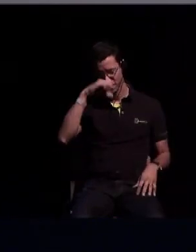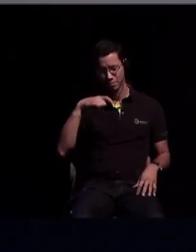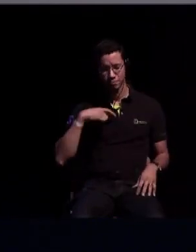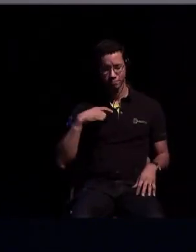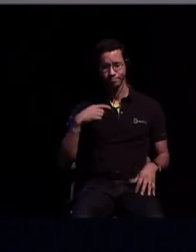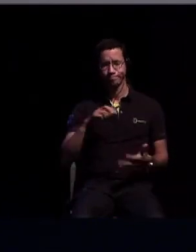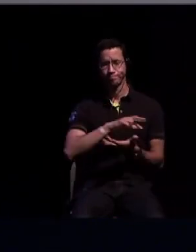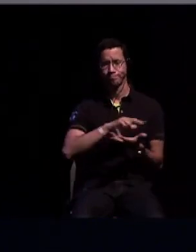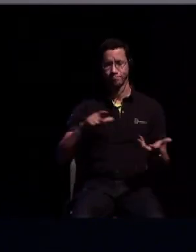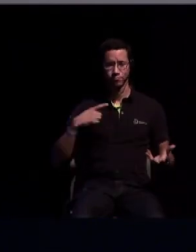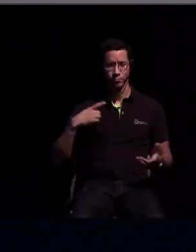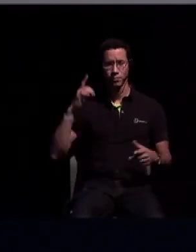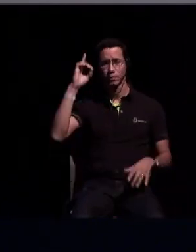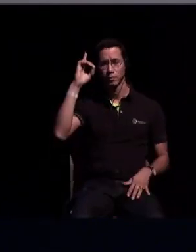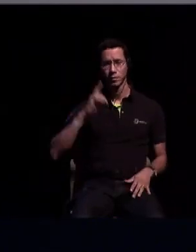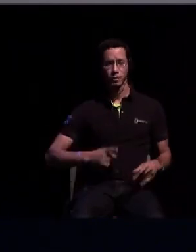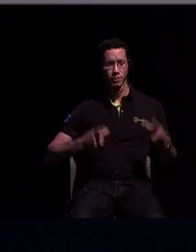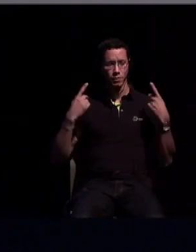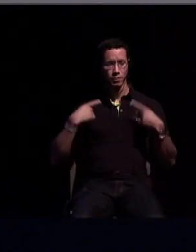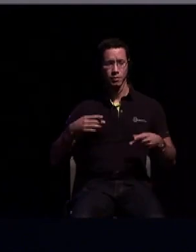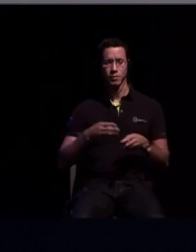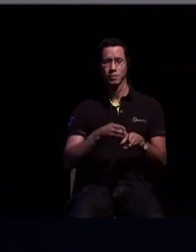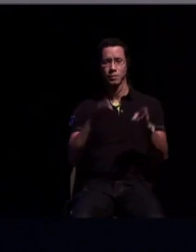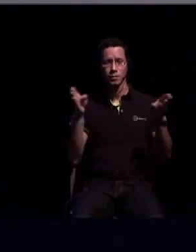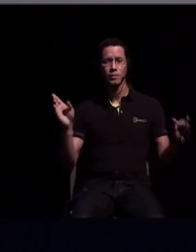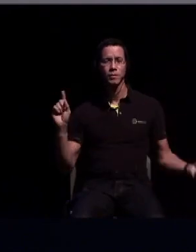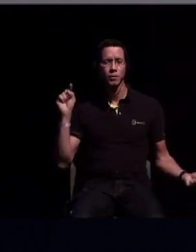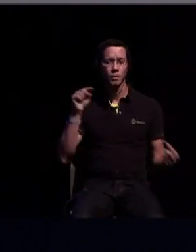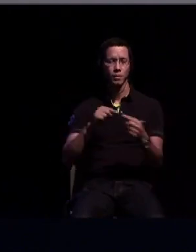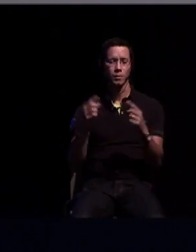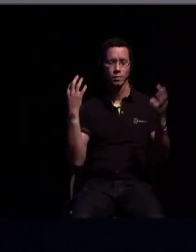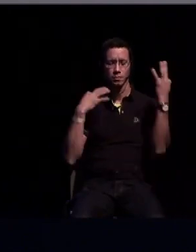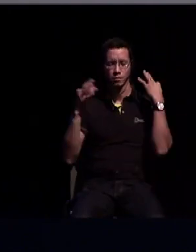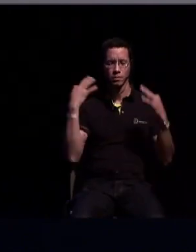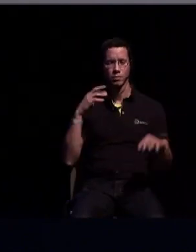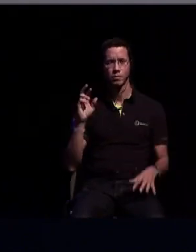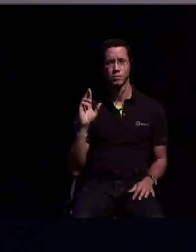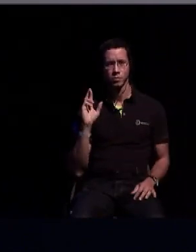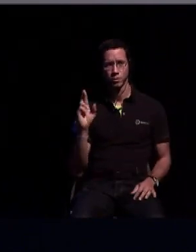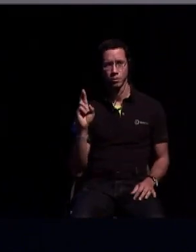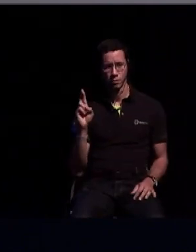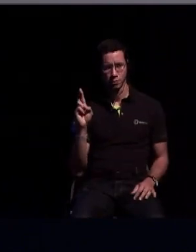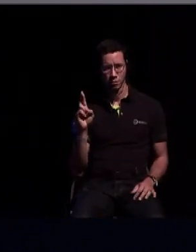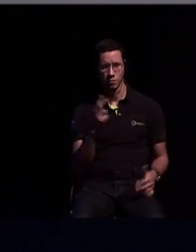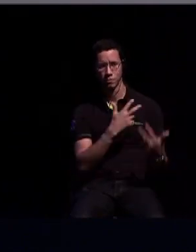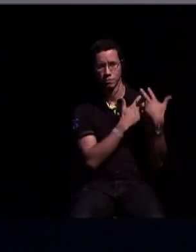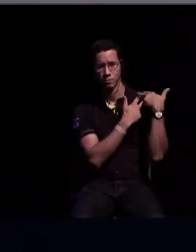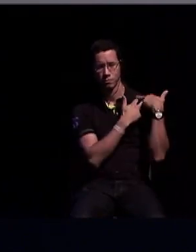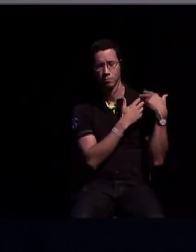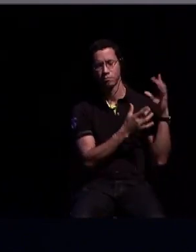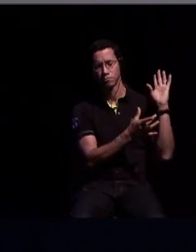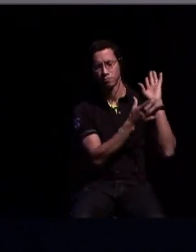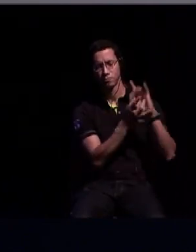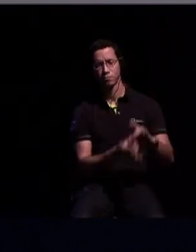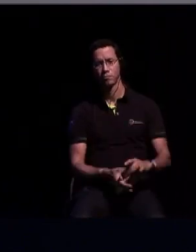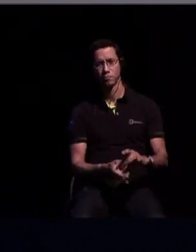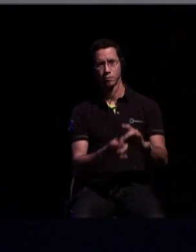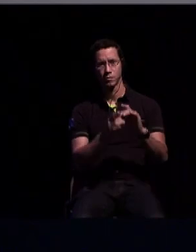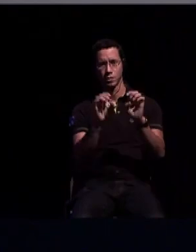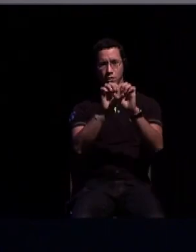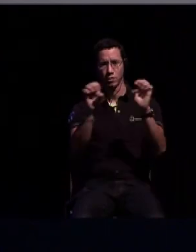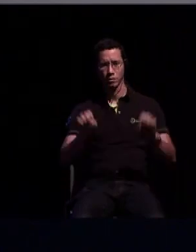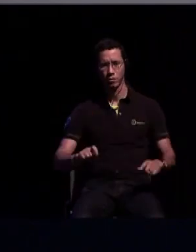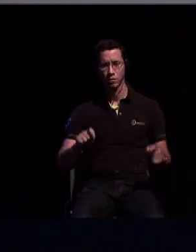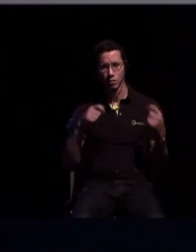that have to make tourism responsible to the structural context of justice in which tourism